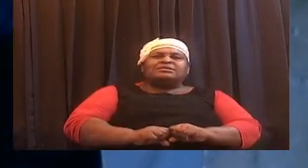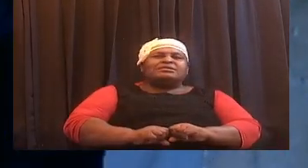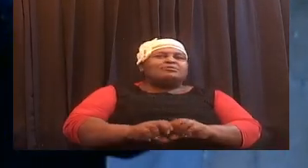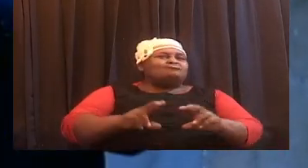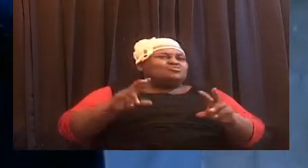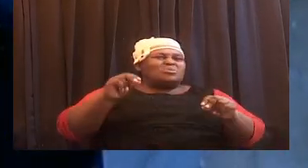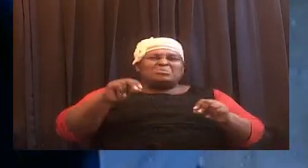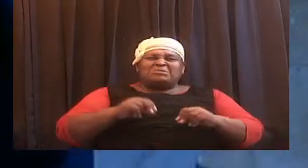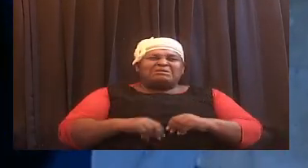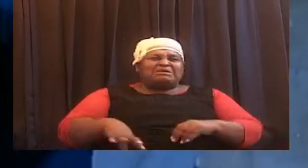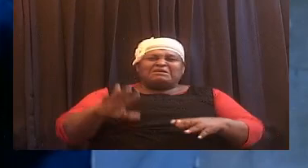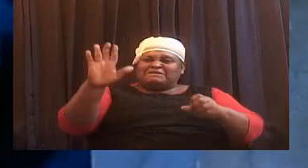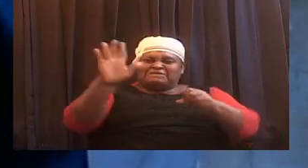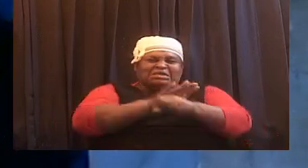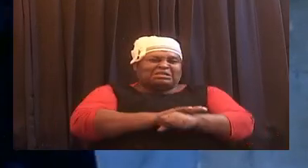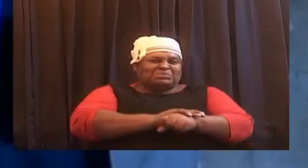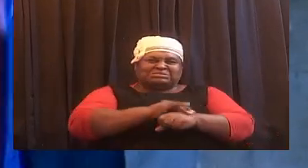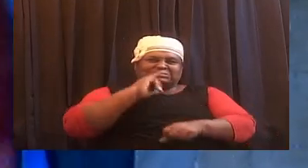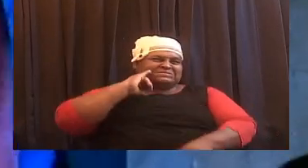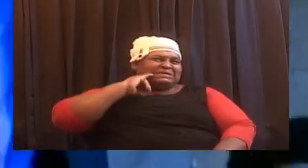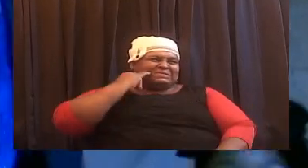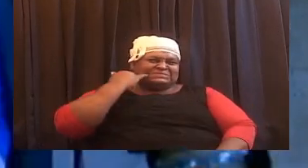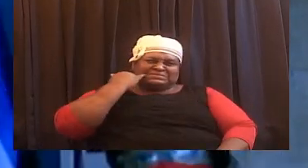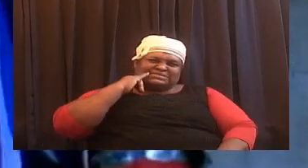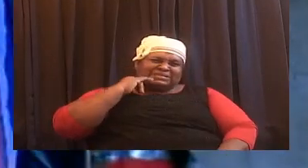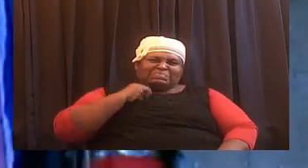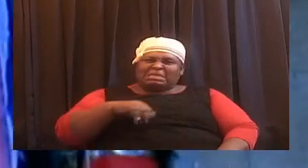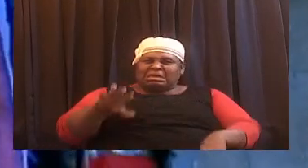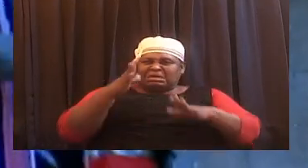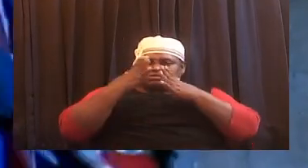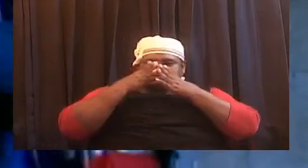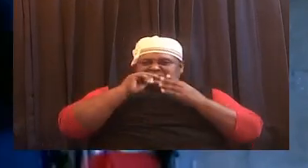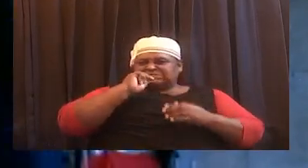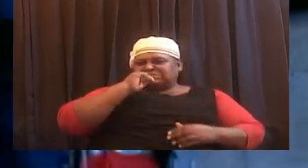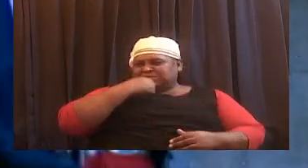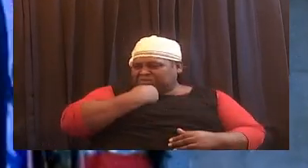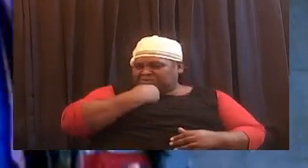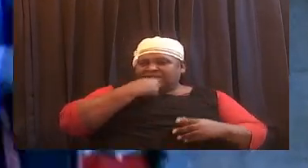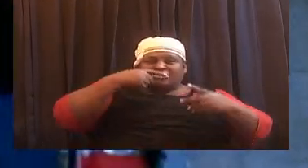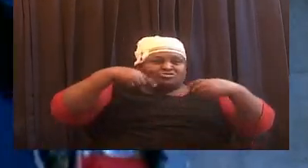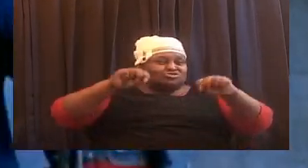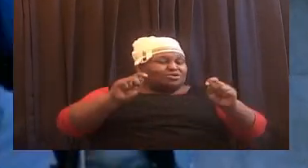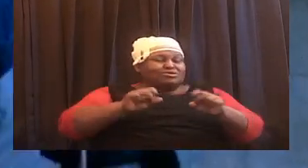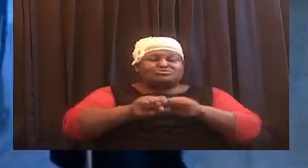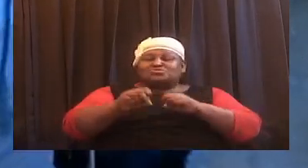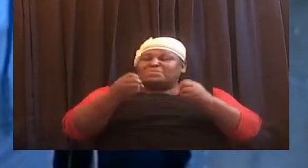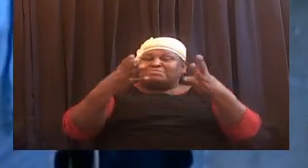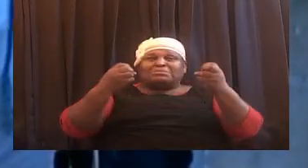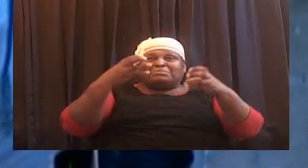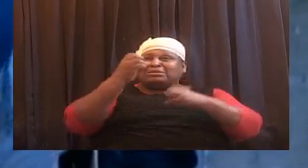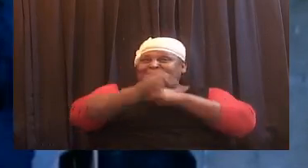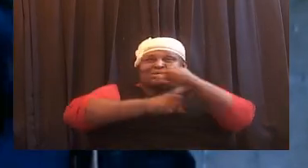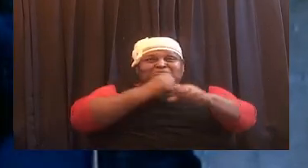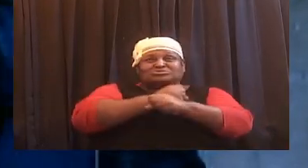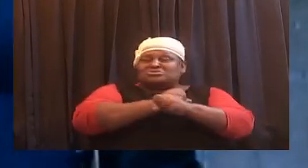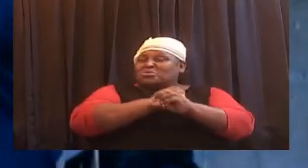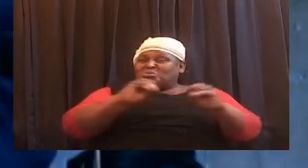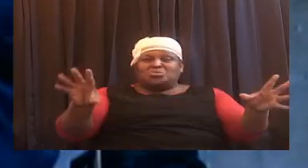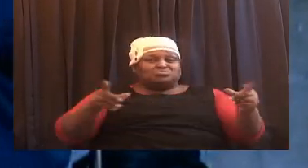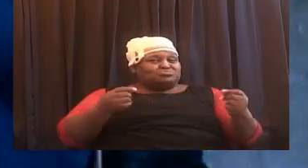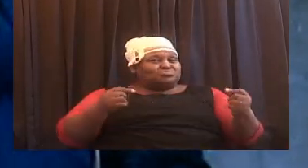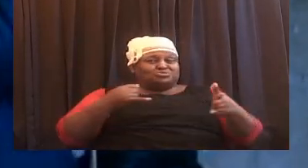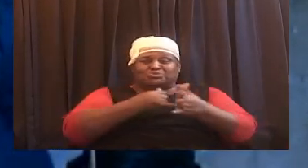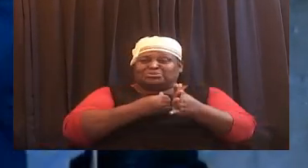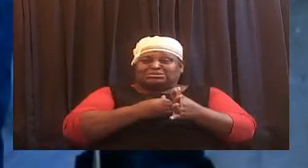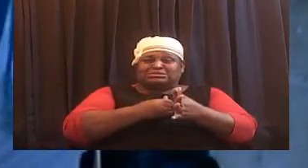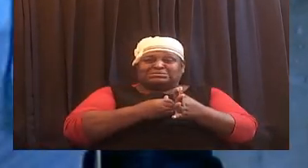with envy and grief, because they had tried for how many years and couldn't do it. So instead of